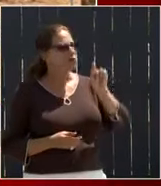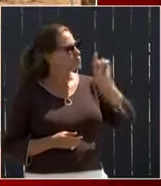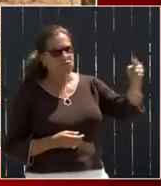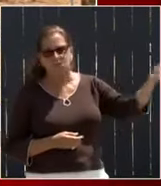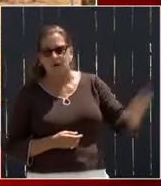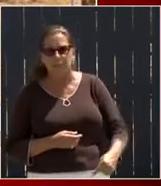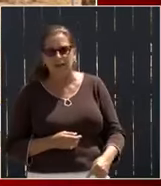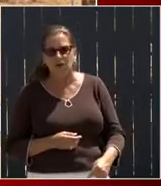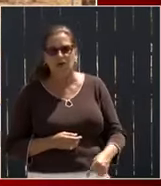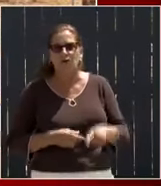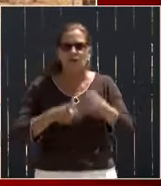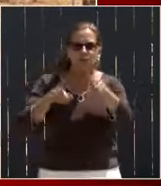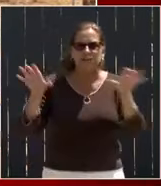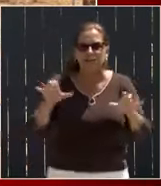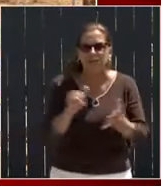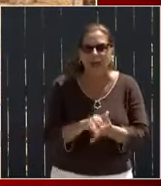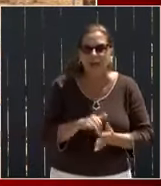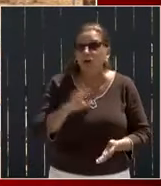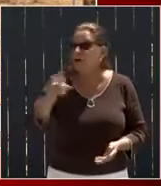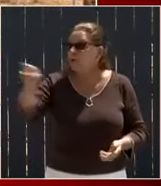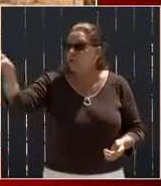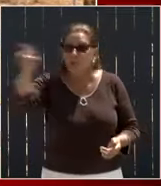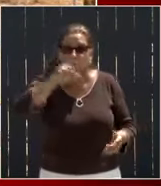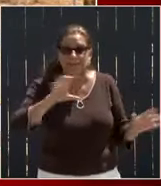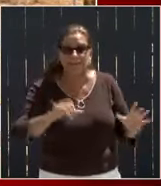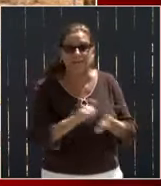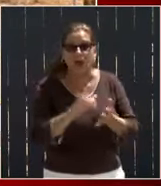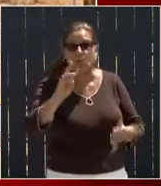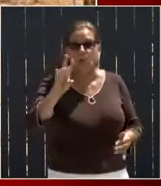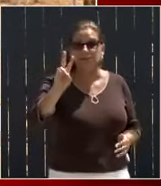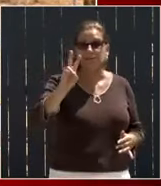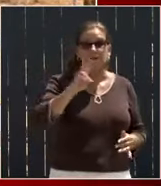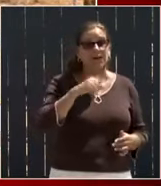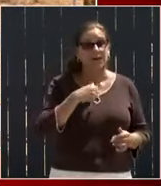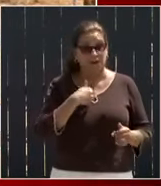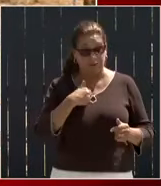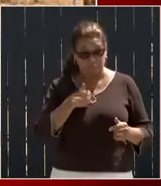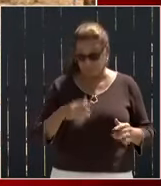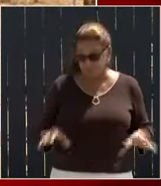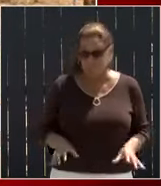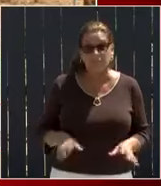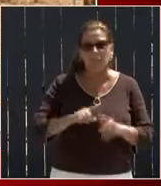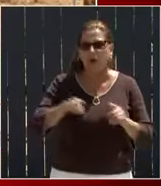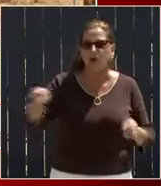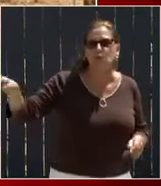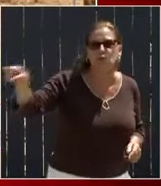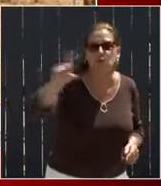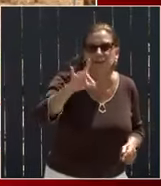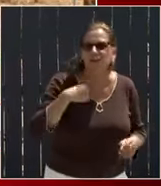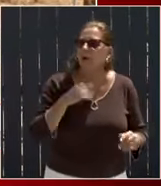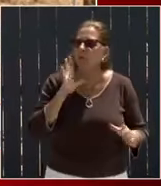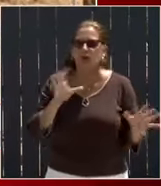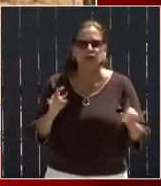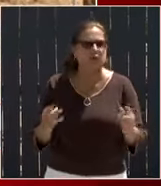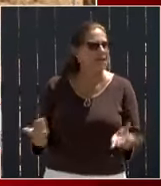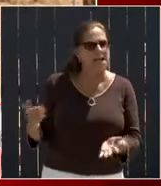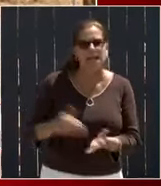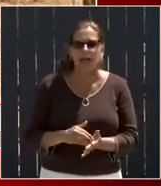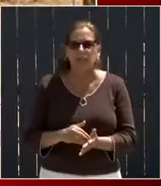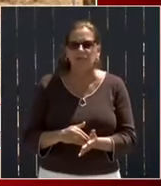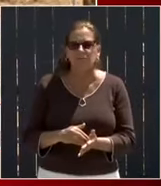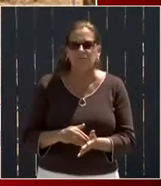it. You did it. And we're going to do it again. I had some notes I was supposed to talk